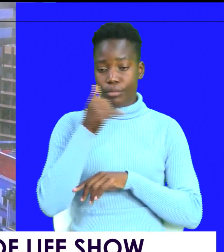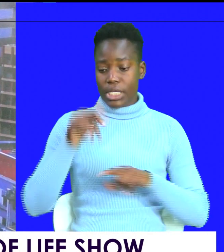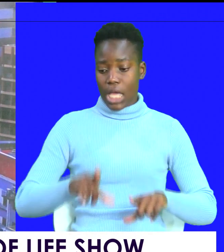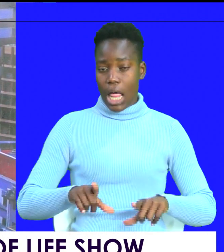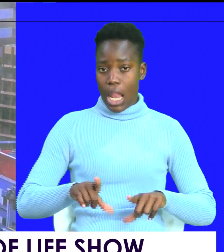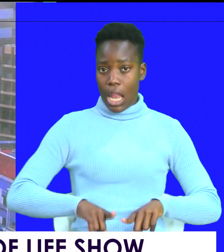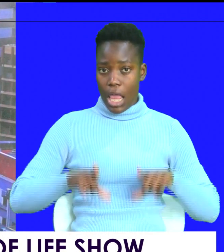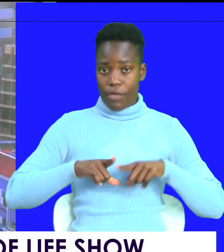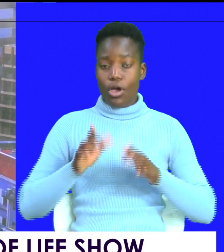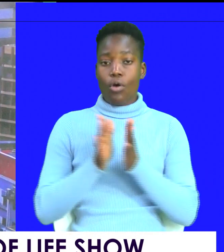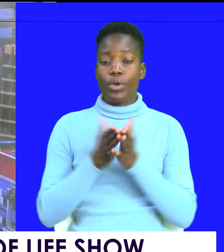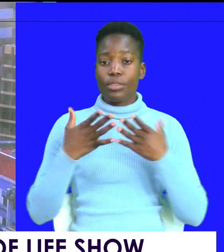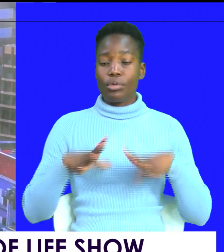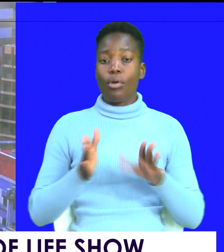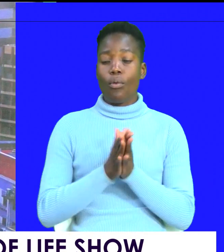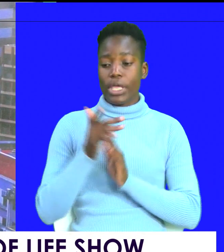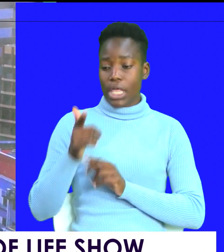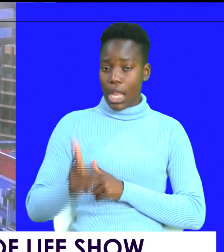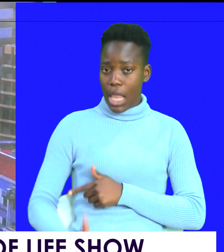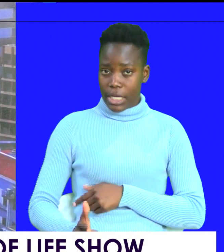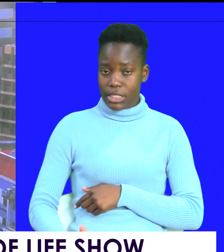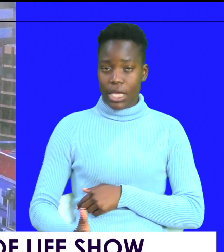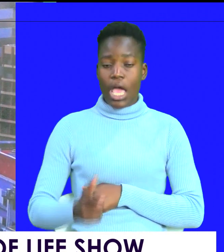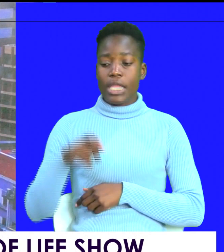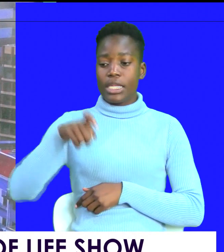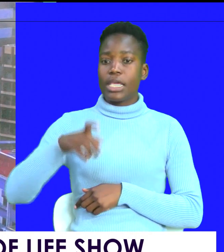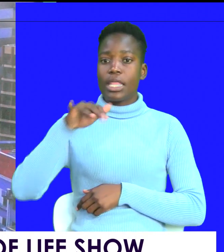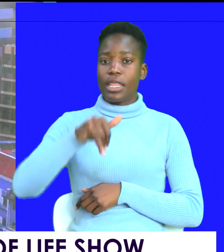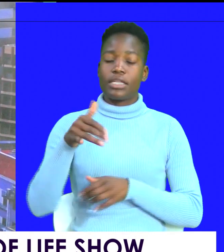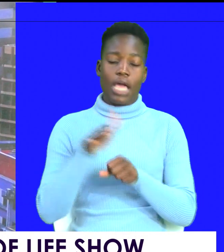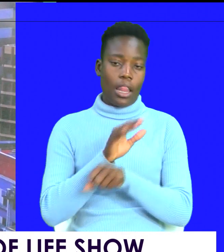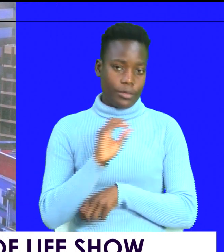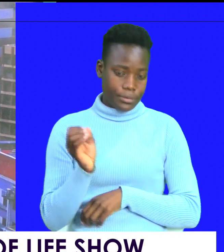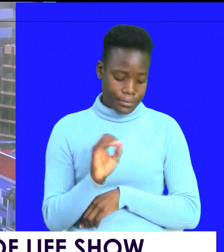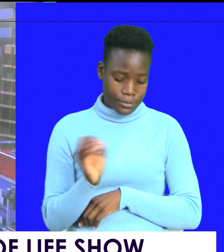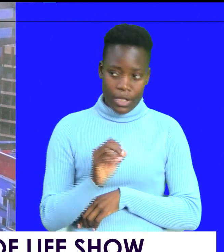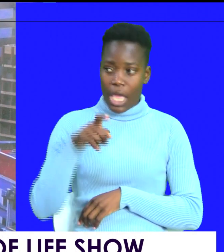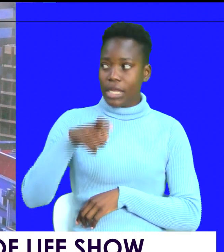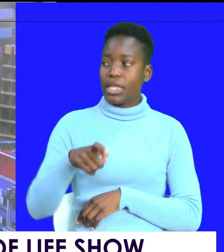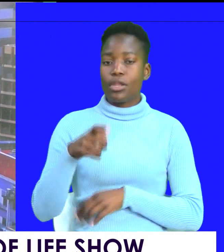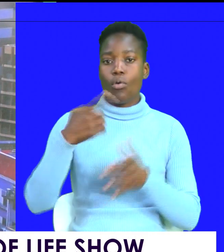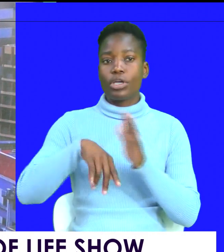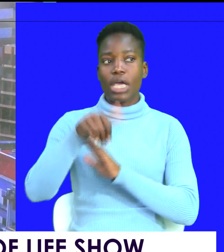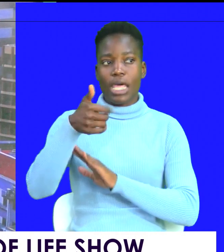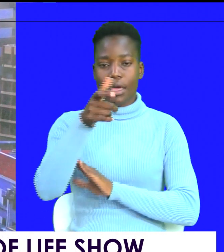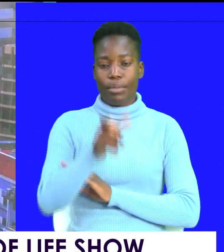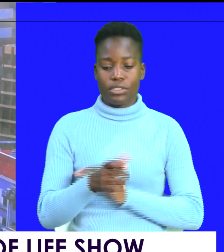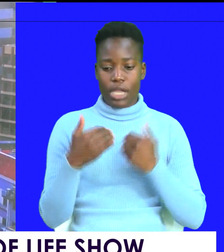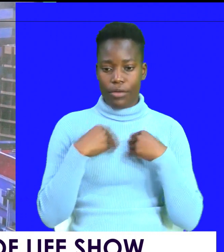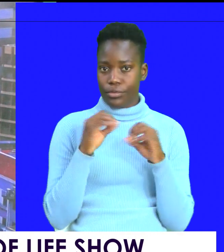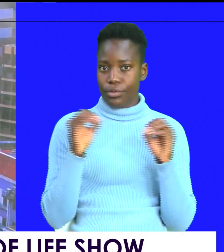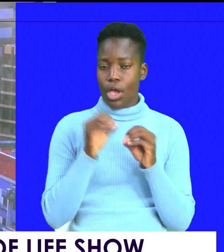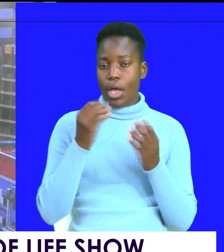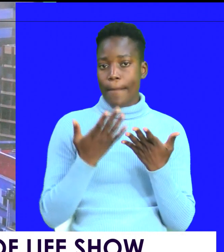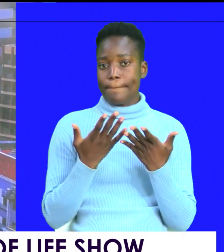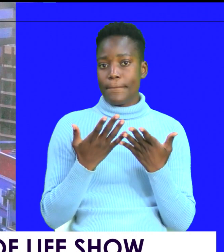with legs. You can make it. You don't need it so much. You know, you don't need what someone else has for you to be happy.